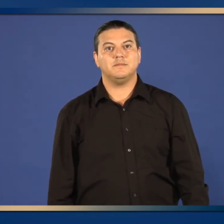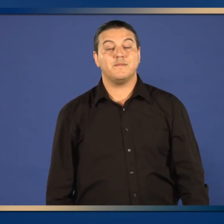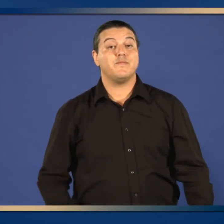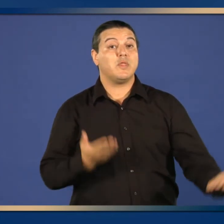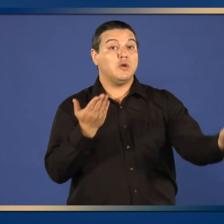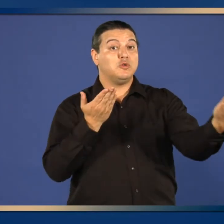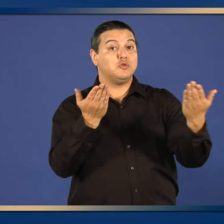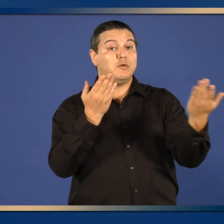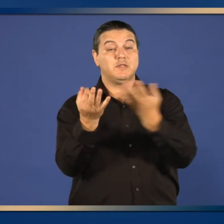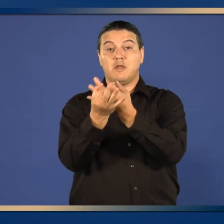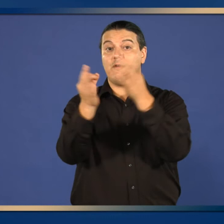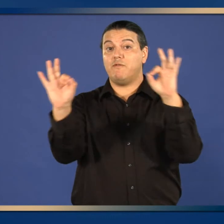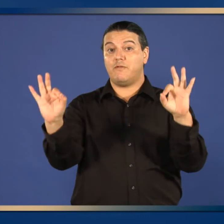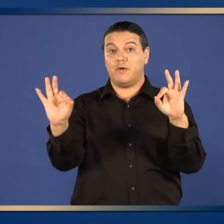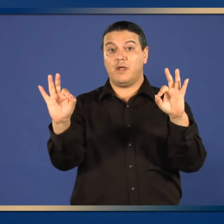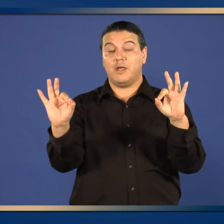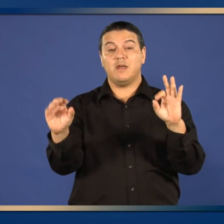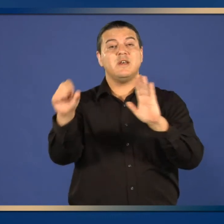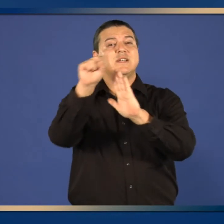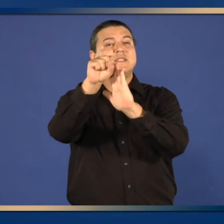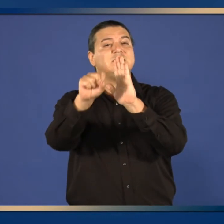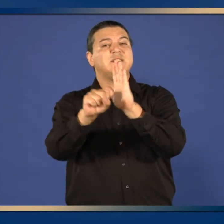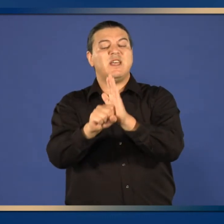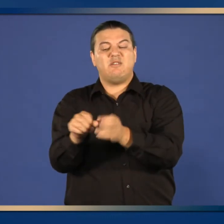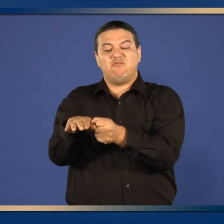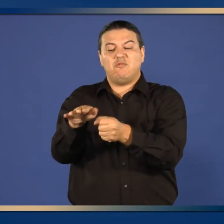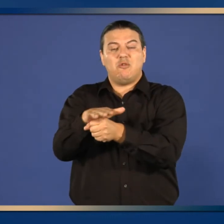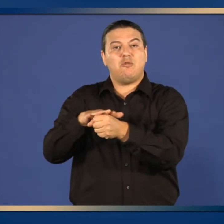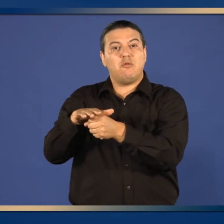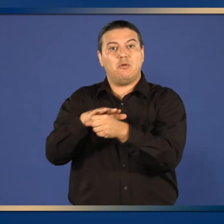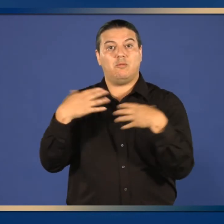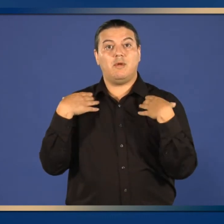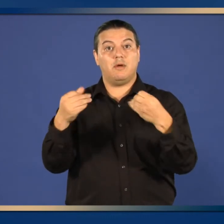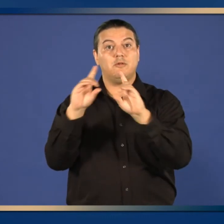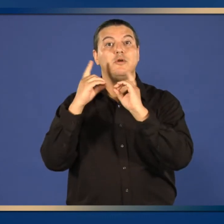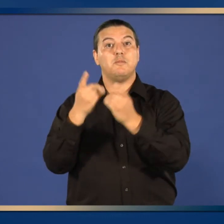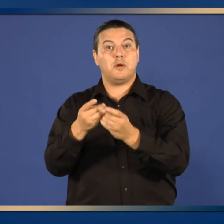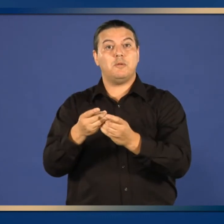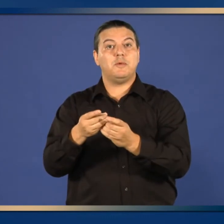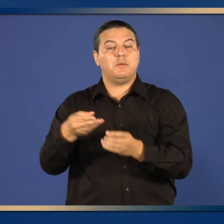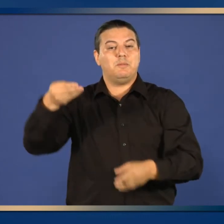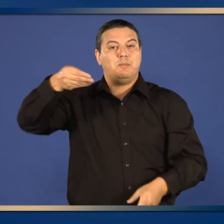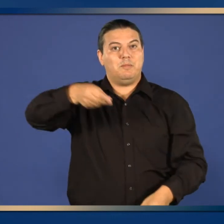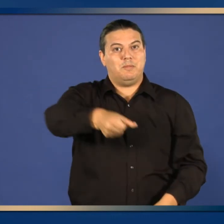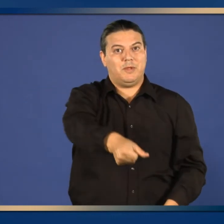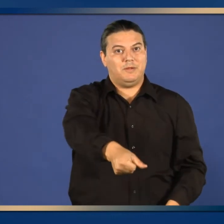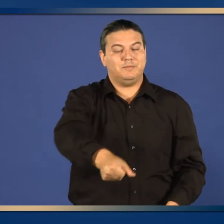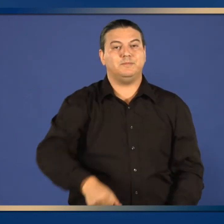The service is free from your state or local health department.